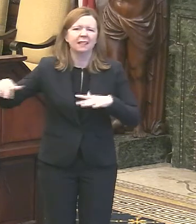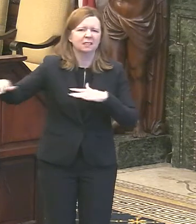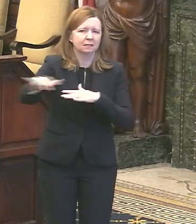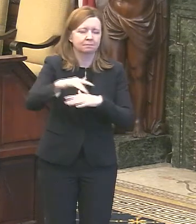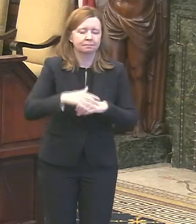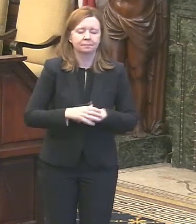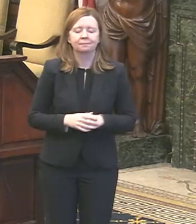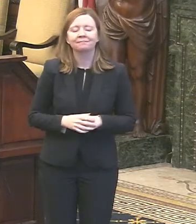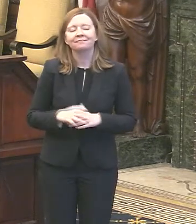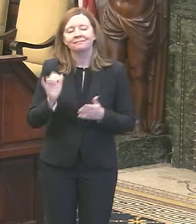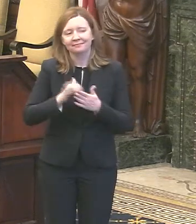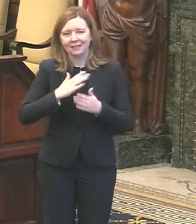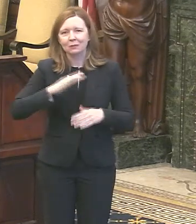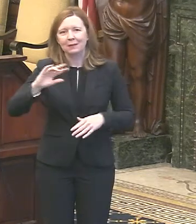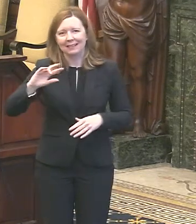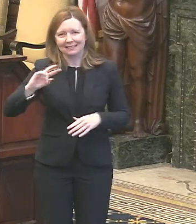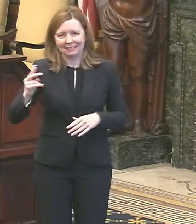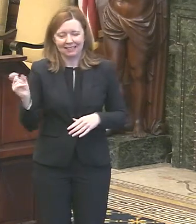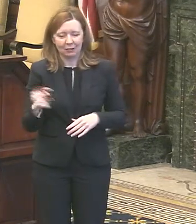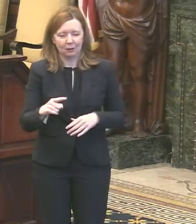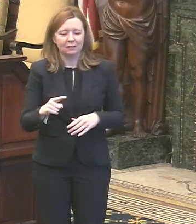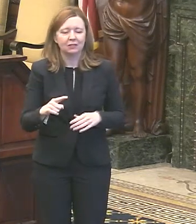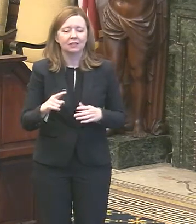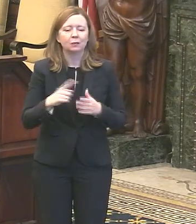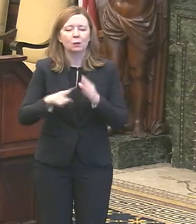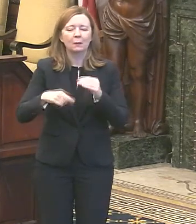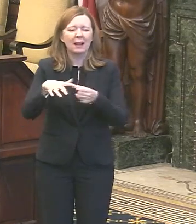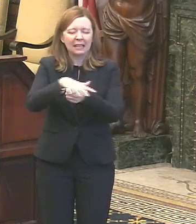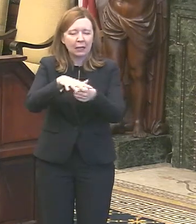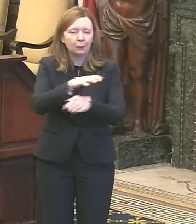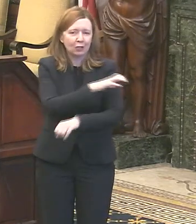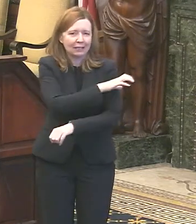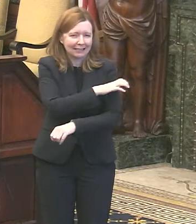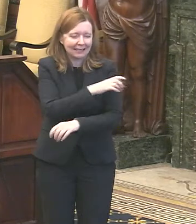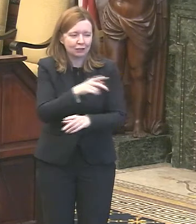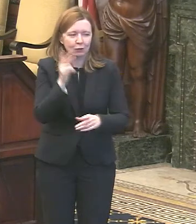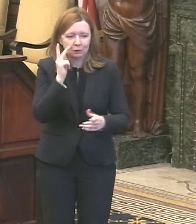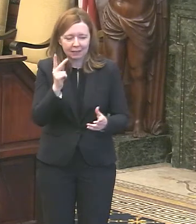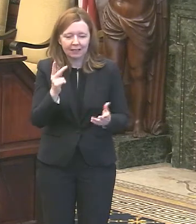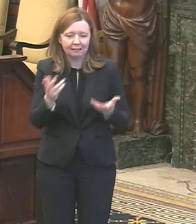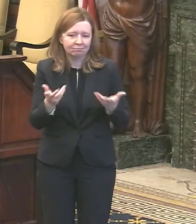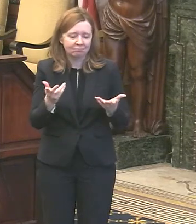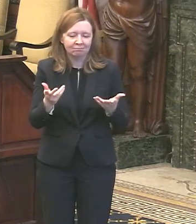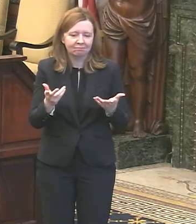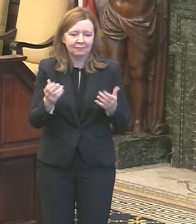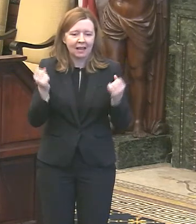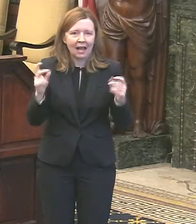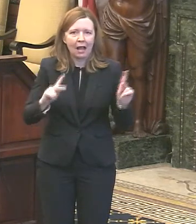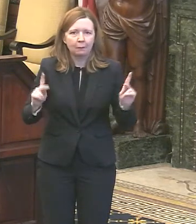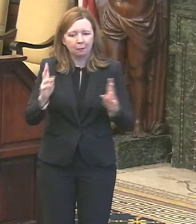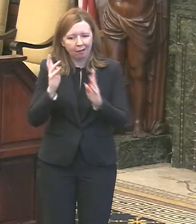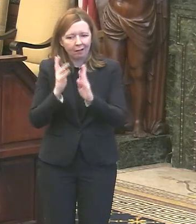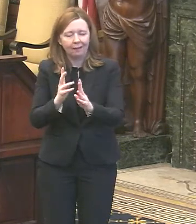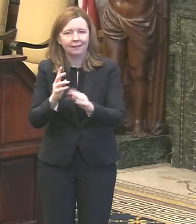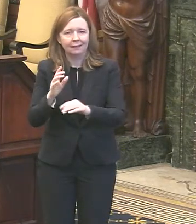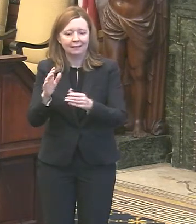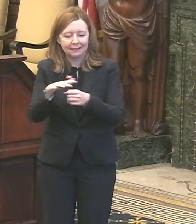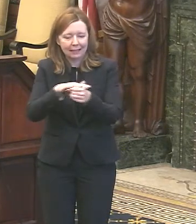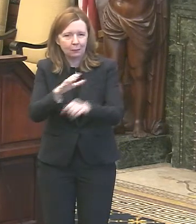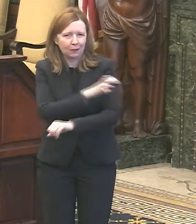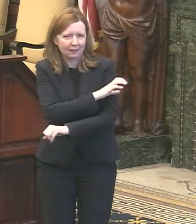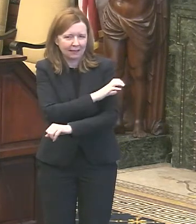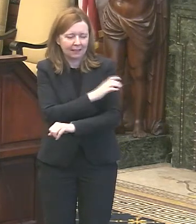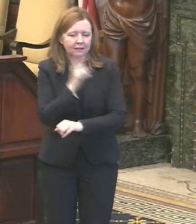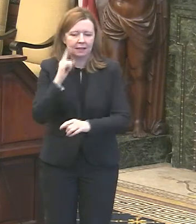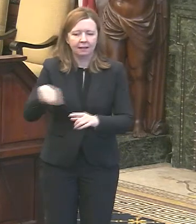That was my other question. How about at those neighborhood clinics? Are you seeing, about how many people are getting vaccinated at those per day? Because I think they